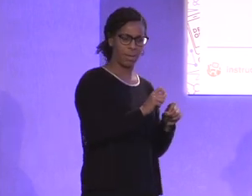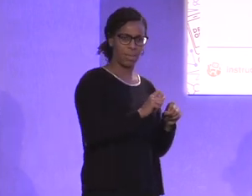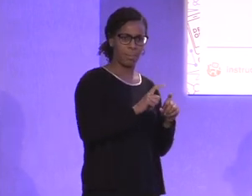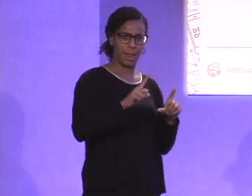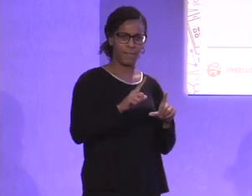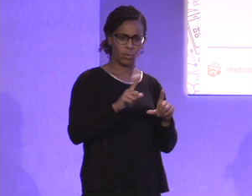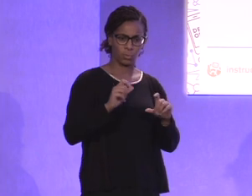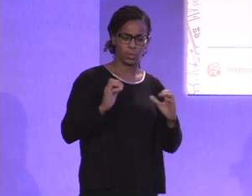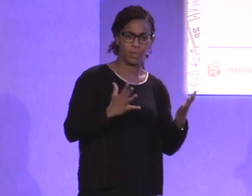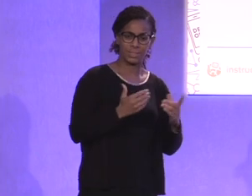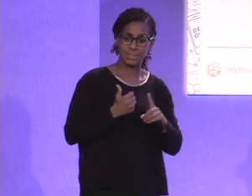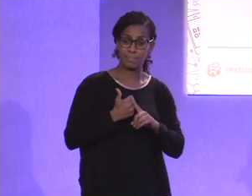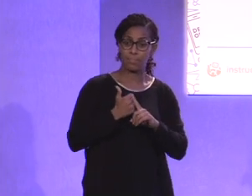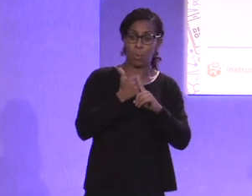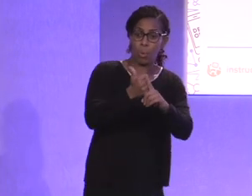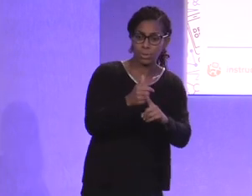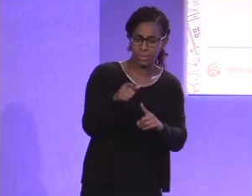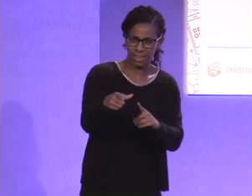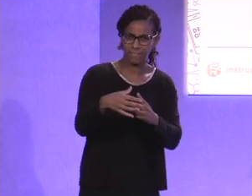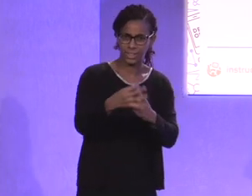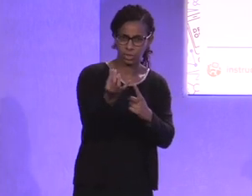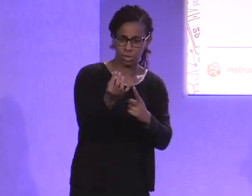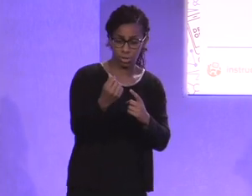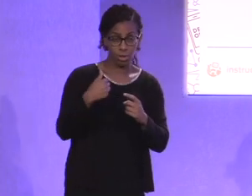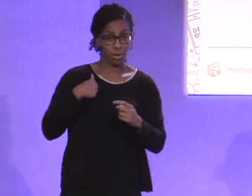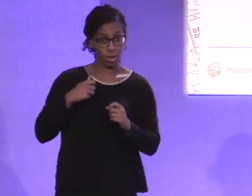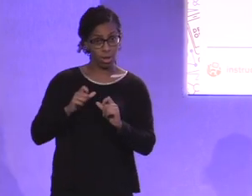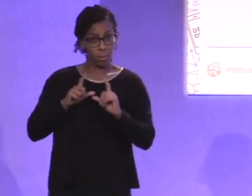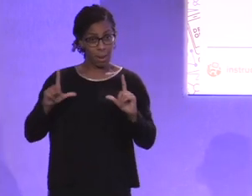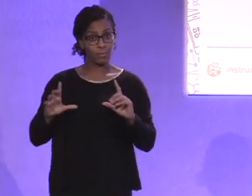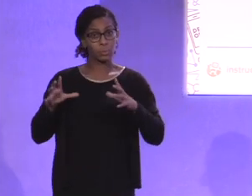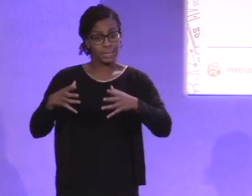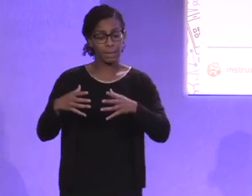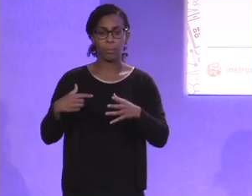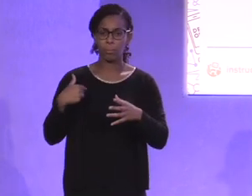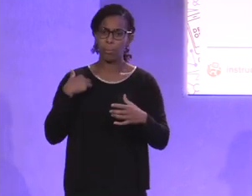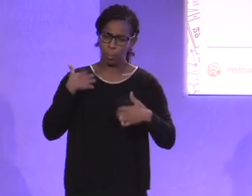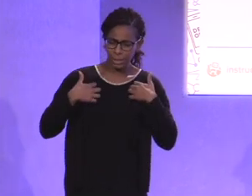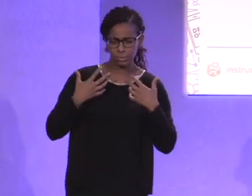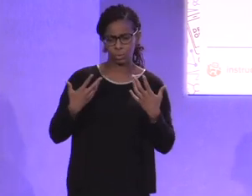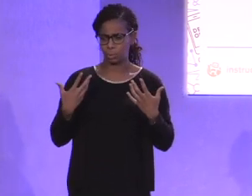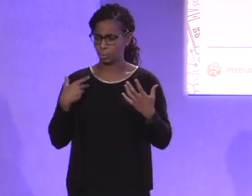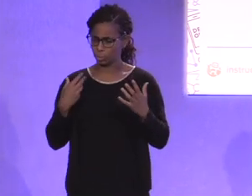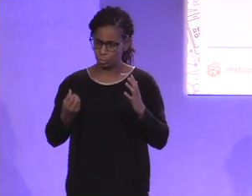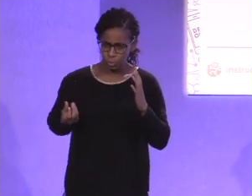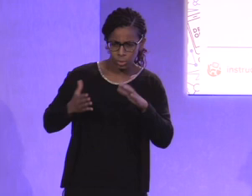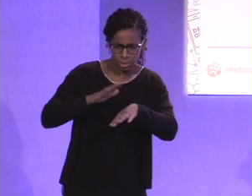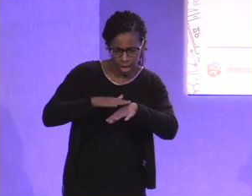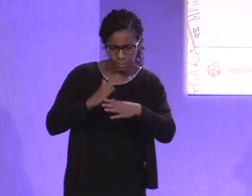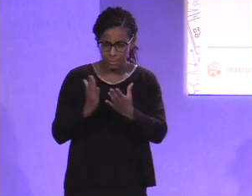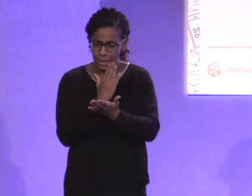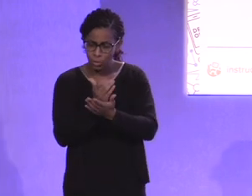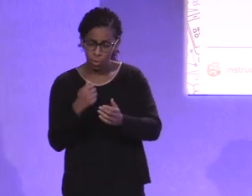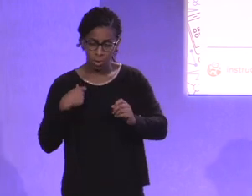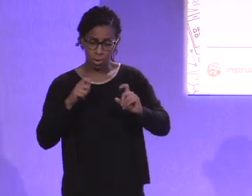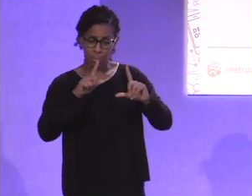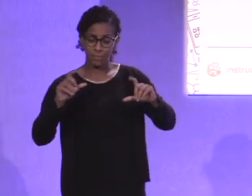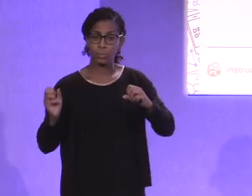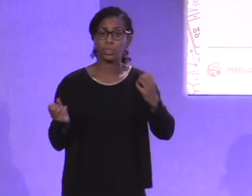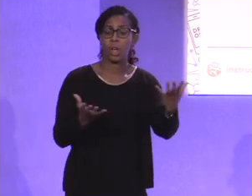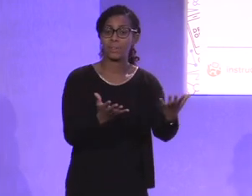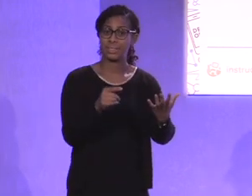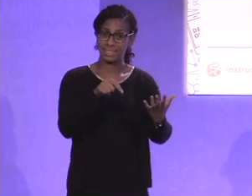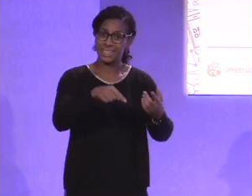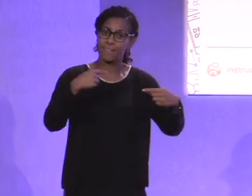that feature. I, as a platform team, am willing to and should invest time in making sure my platform service is available